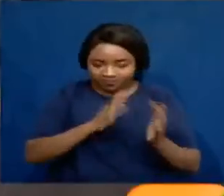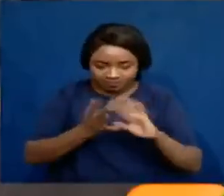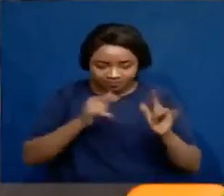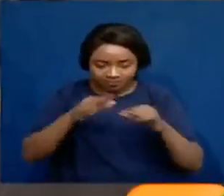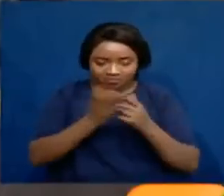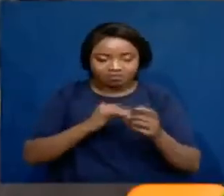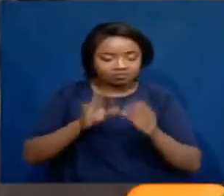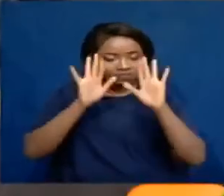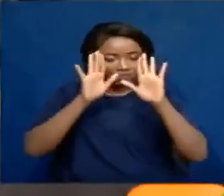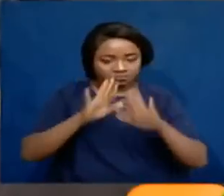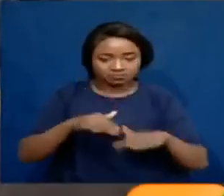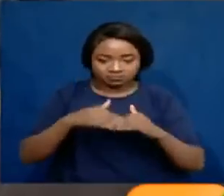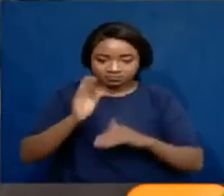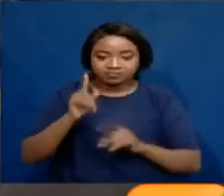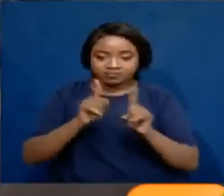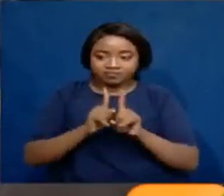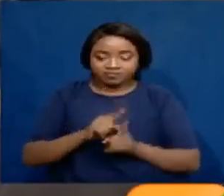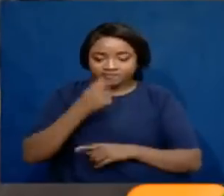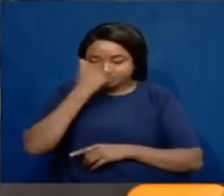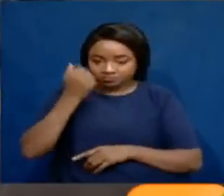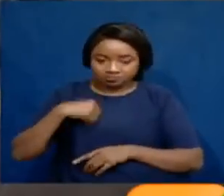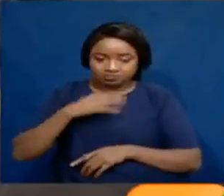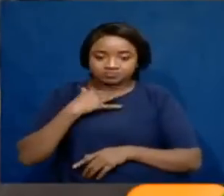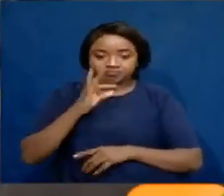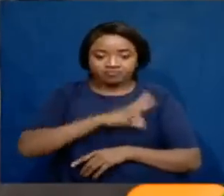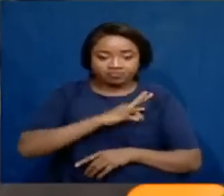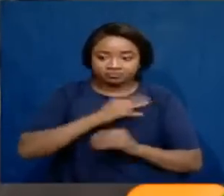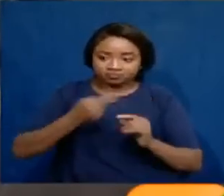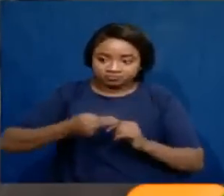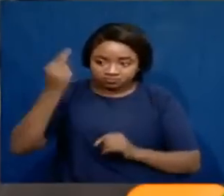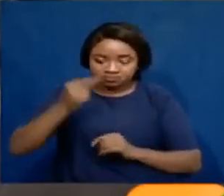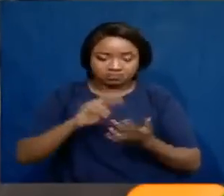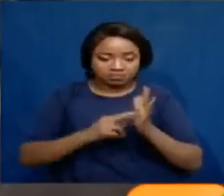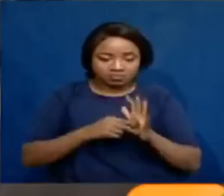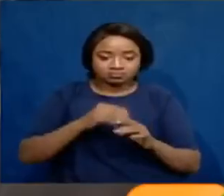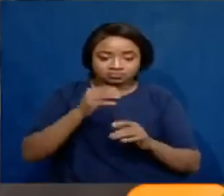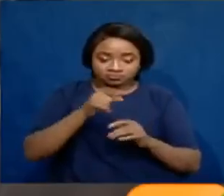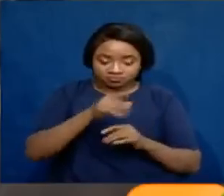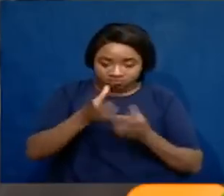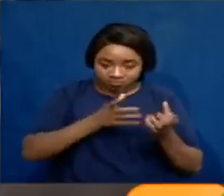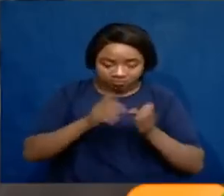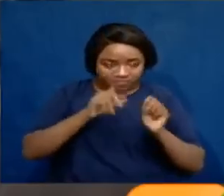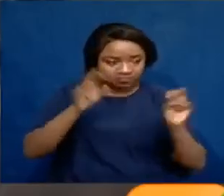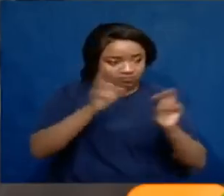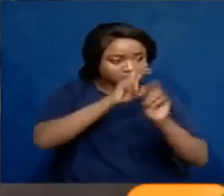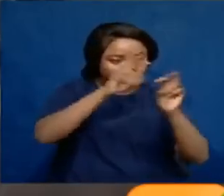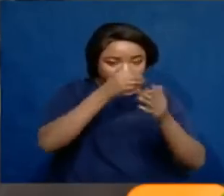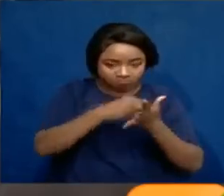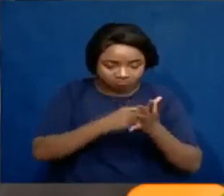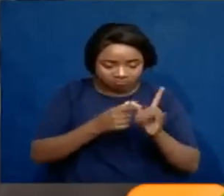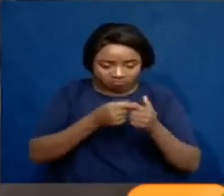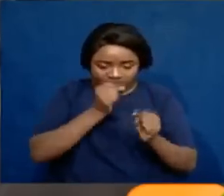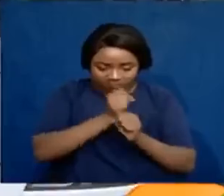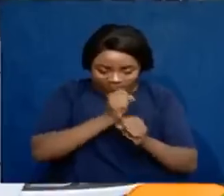So on our path to profitability, the business needed to raise money to be able to help do a lot of